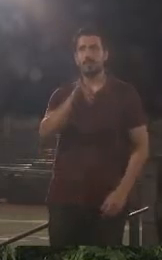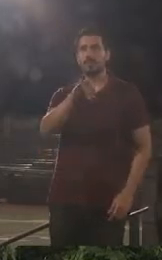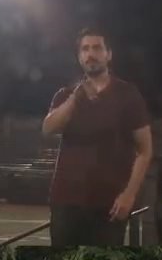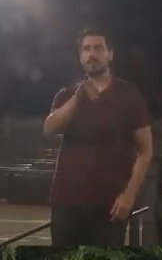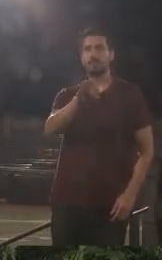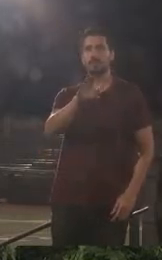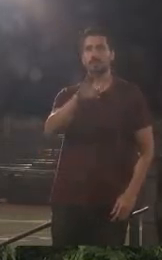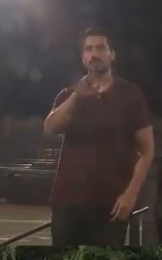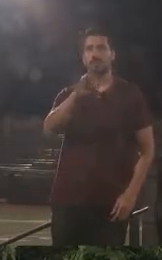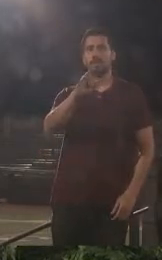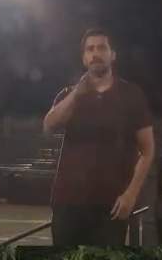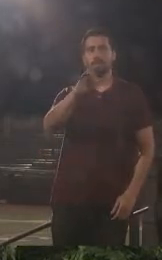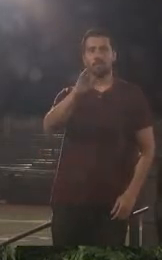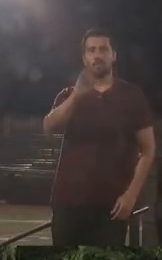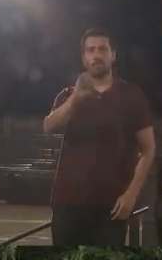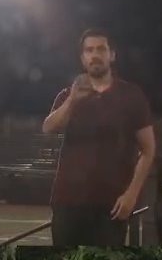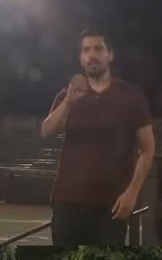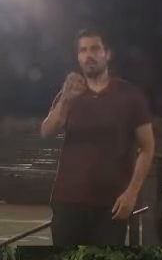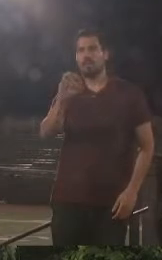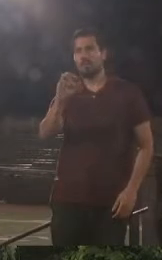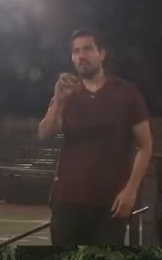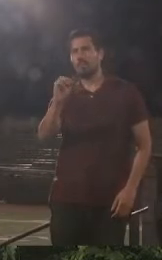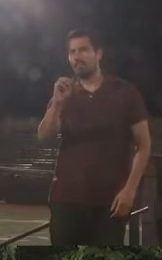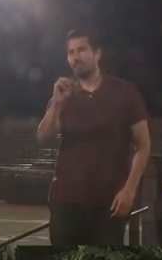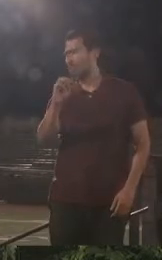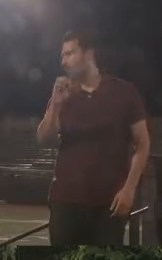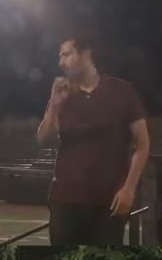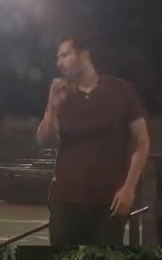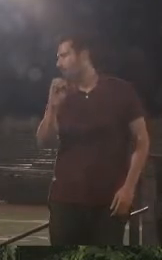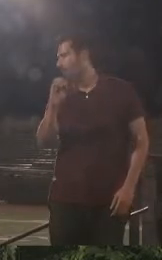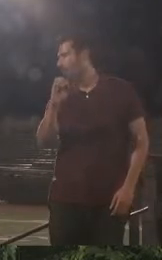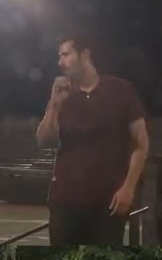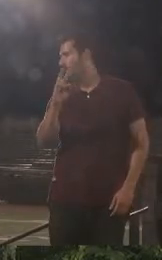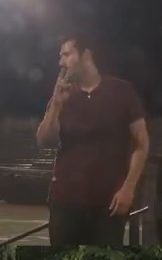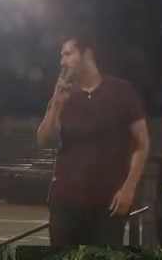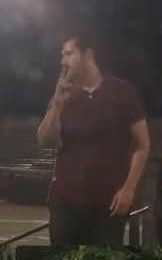Jacqueline Ovalle Romero will be attending San Antonio College.